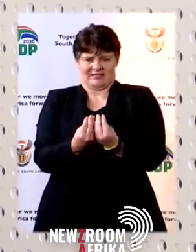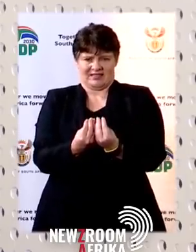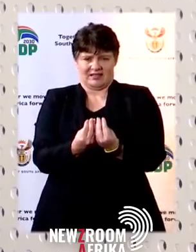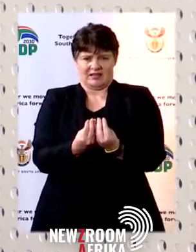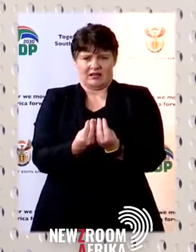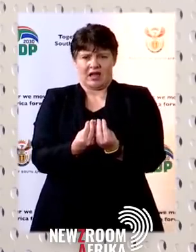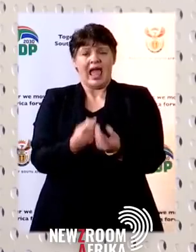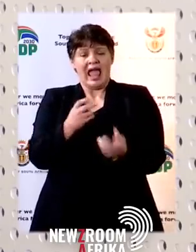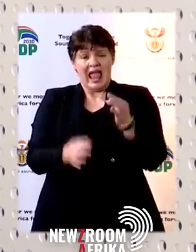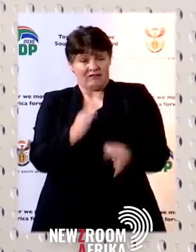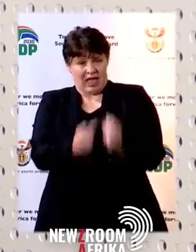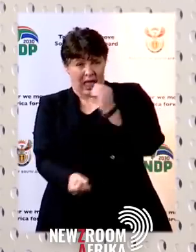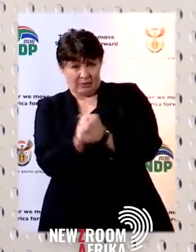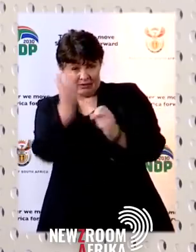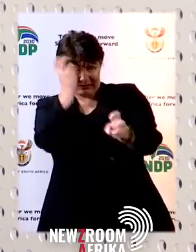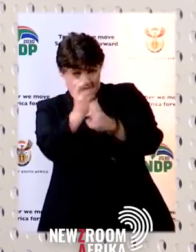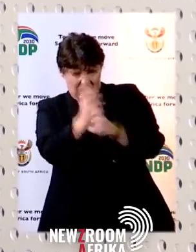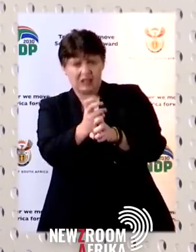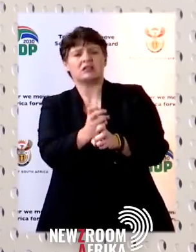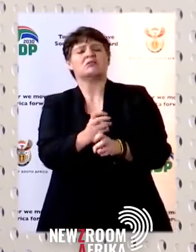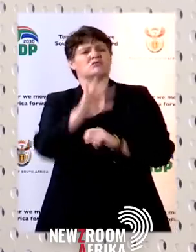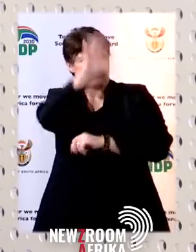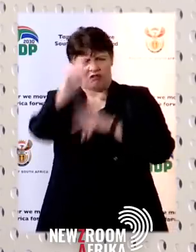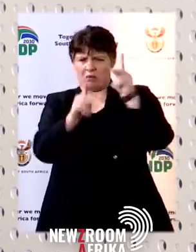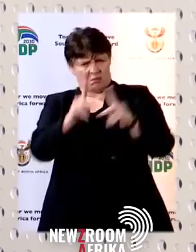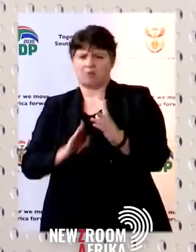through tough times together.